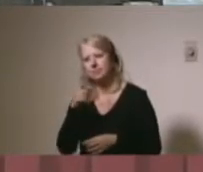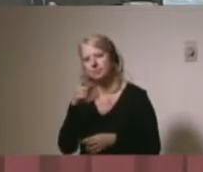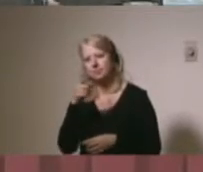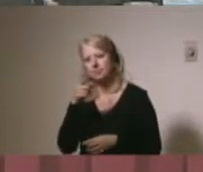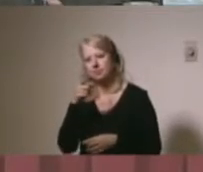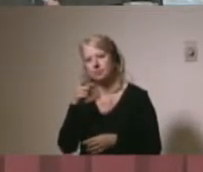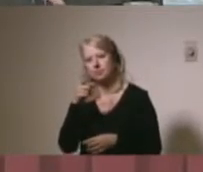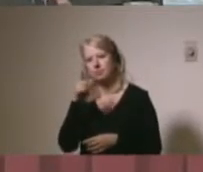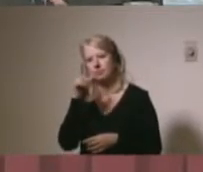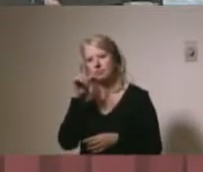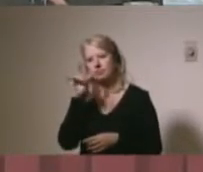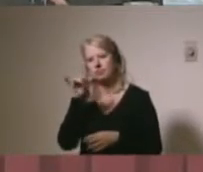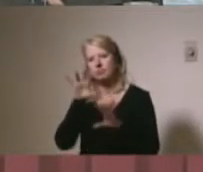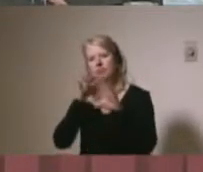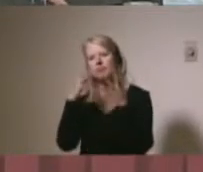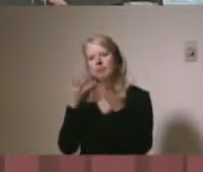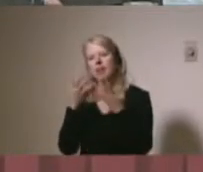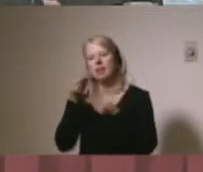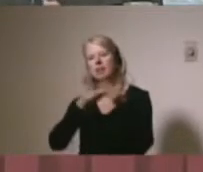postal.